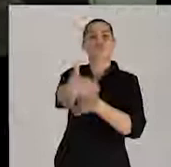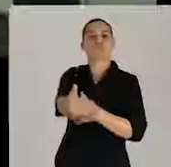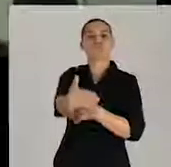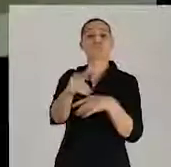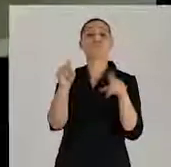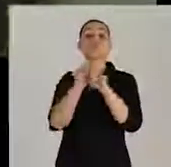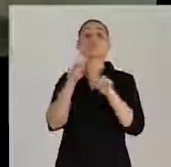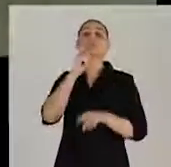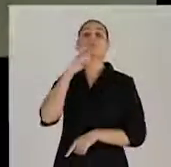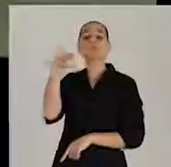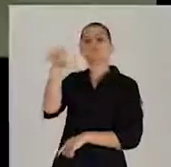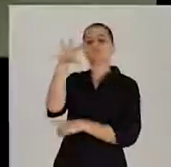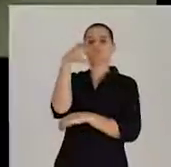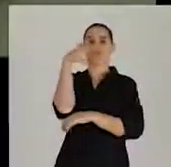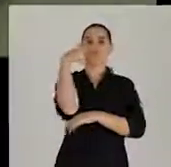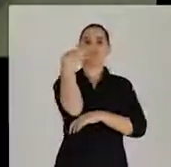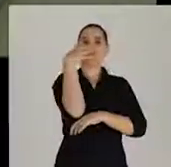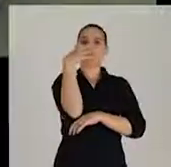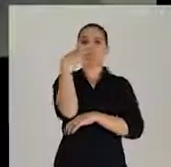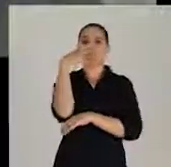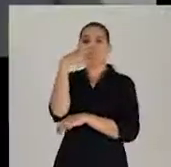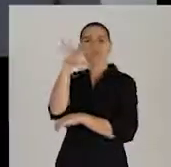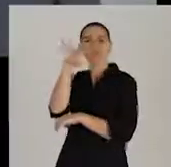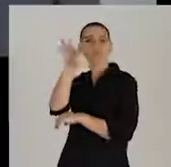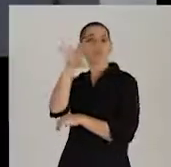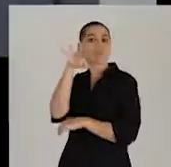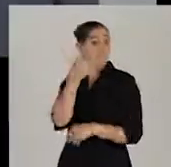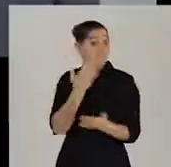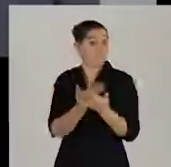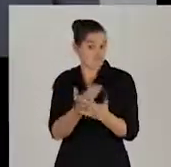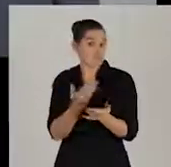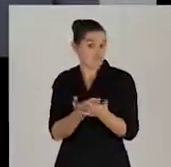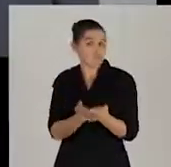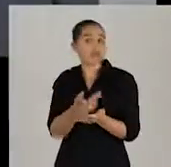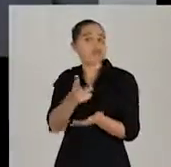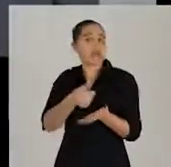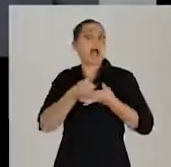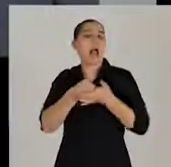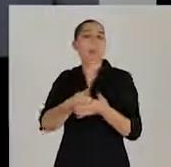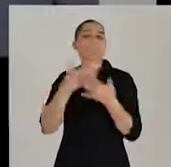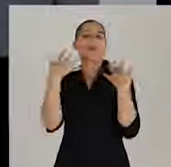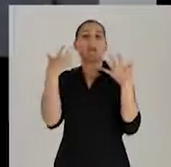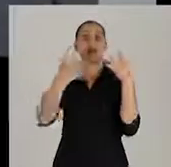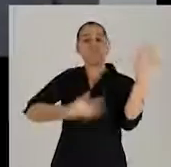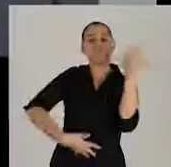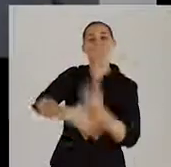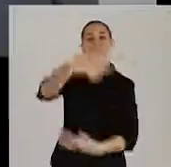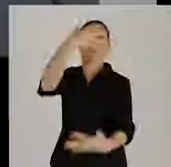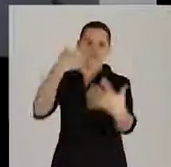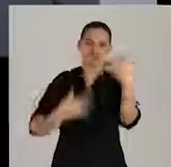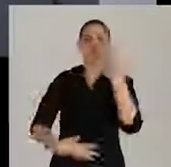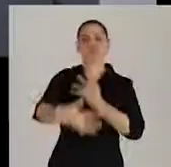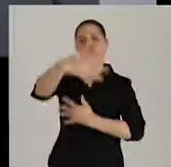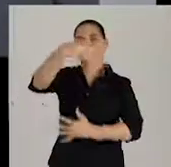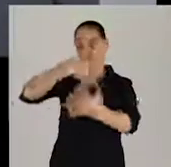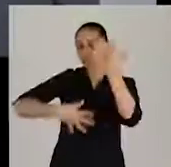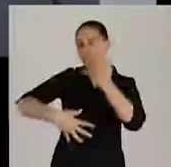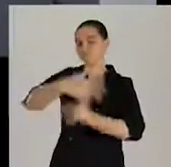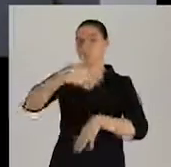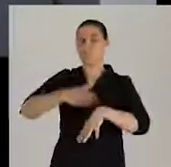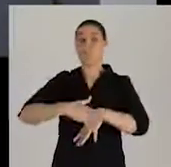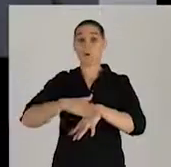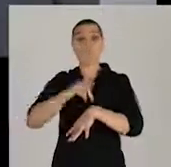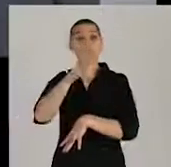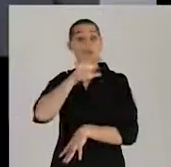to assist in producing this airflow pattern. Mechanical ventilation systems designed for optimal airflow with help